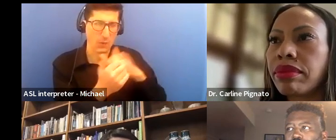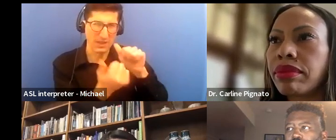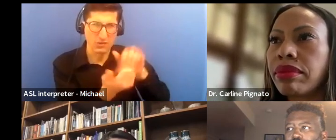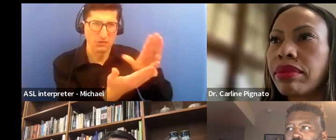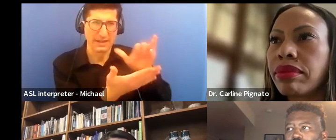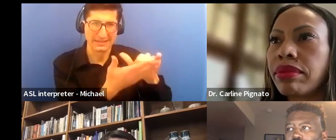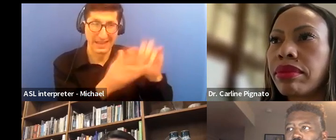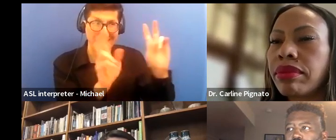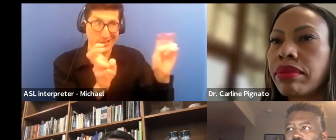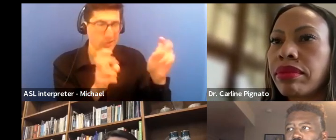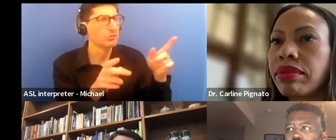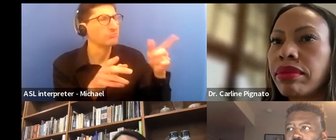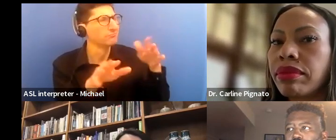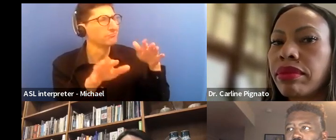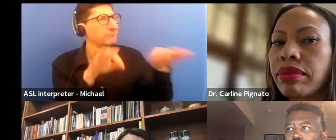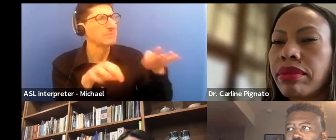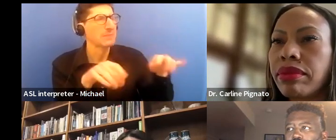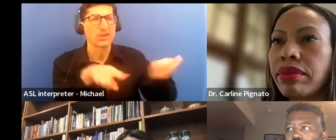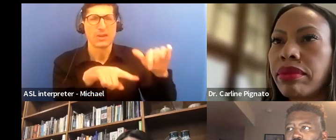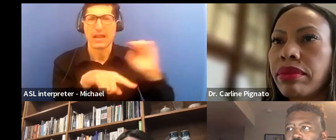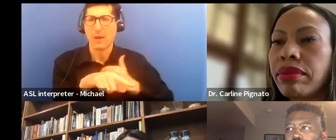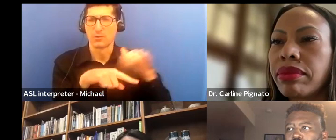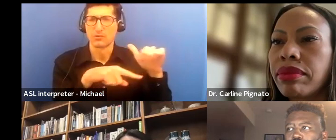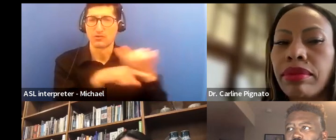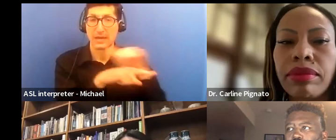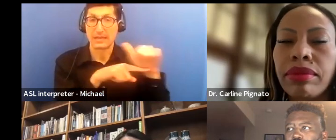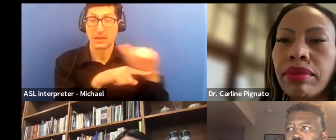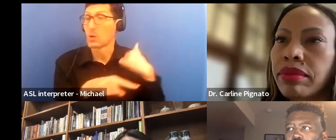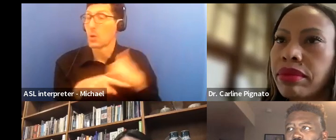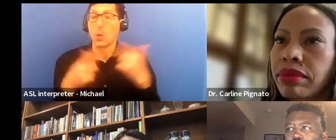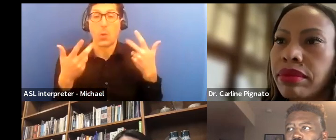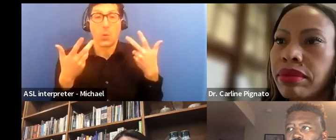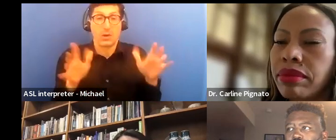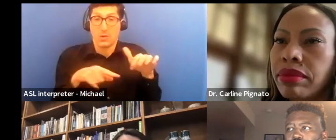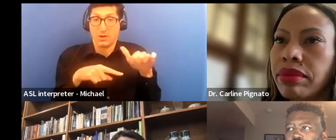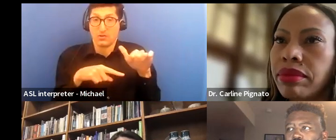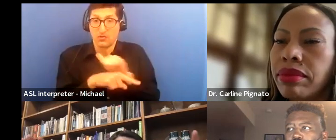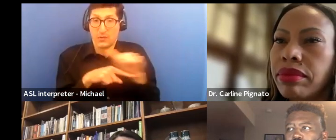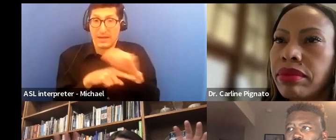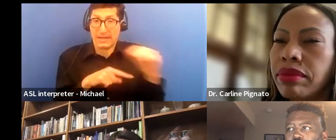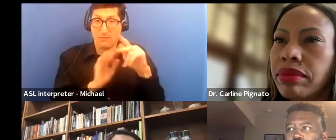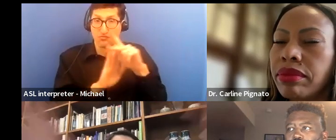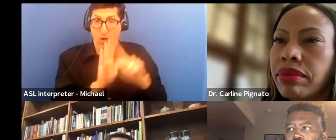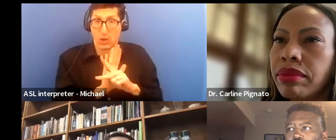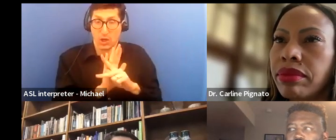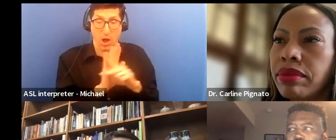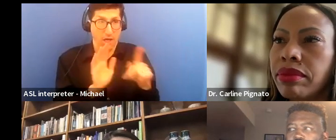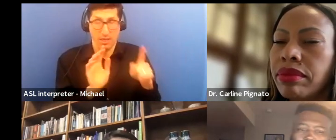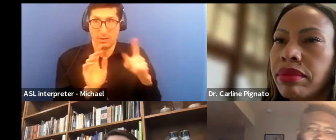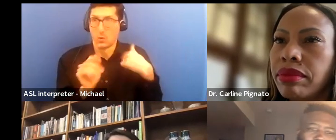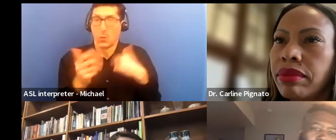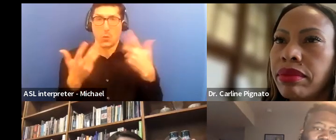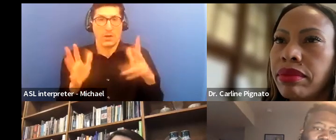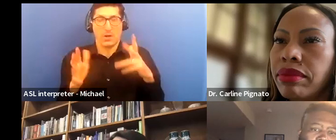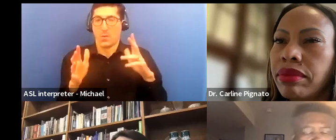specifics that you want to bring to the table. What we don't want to happen in the training and the protocol is for the committee to scatter,